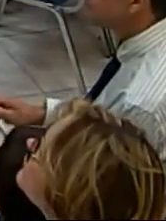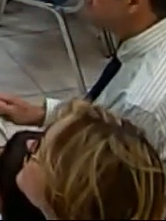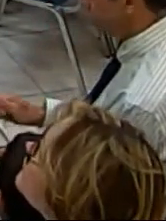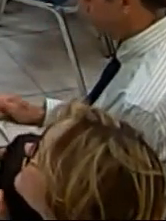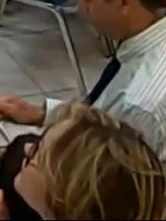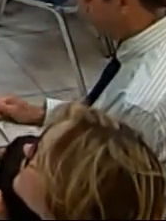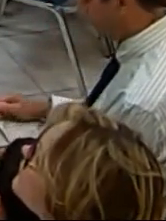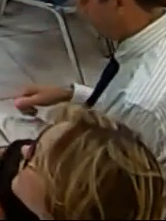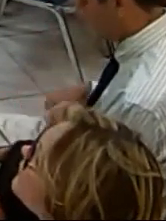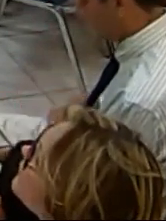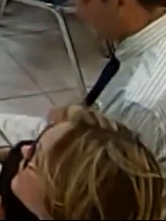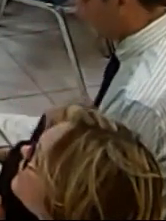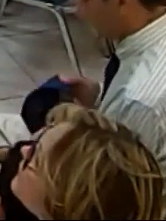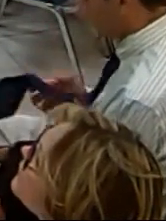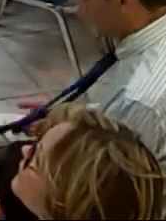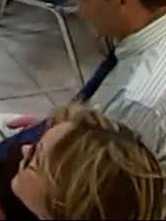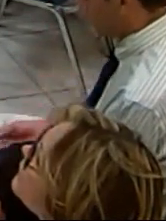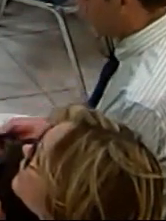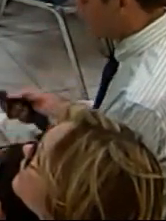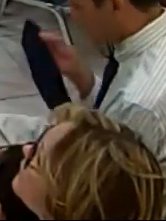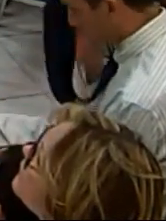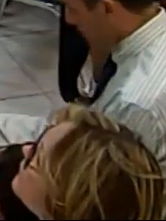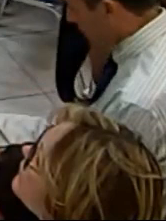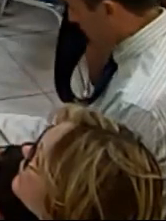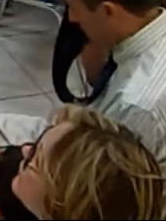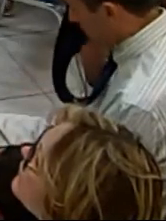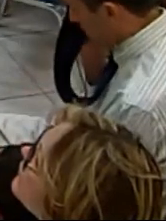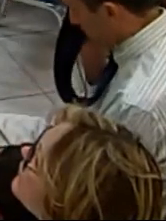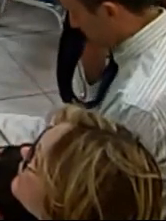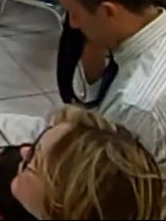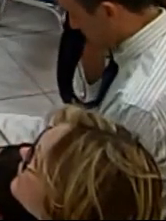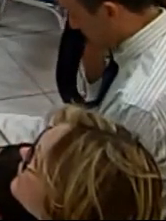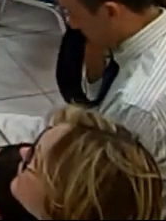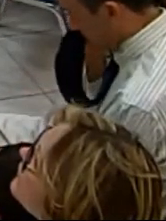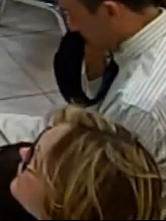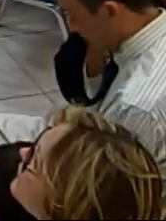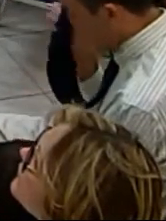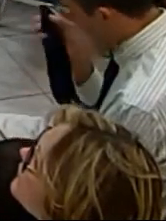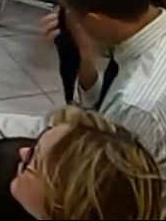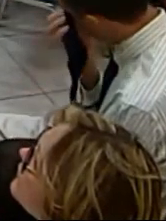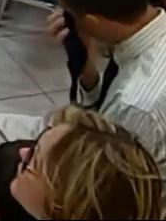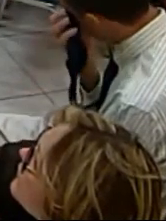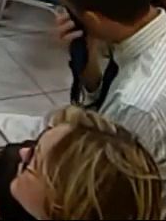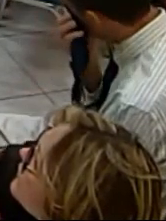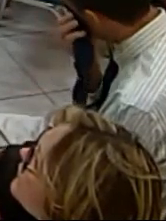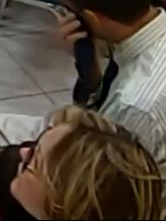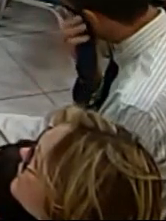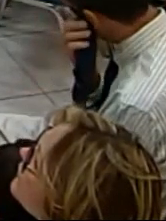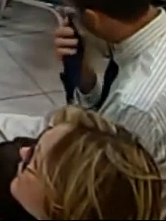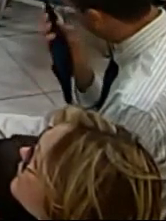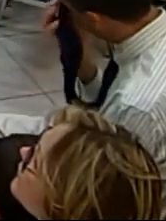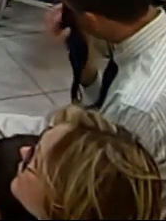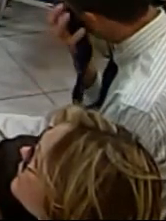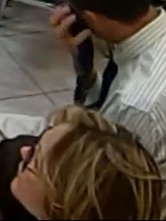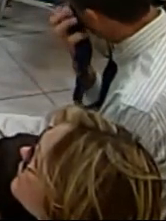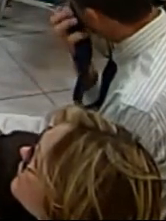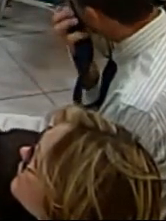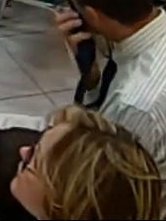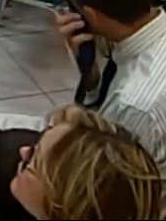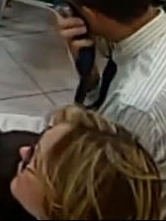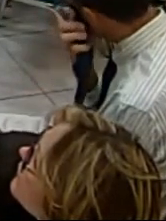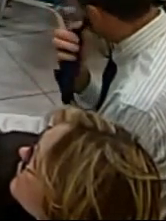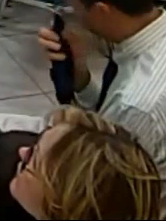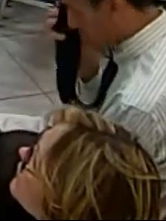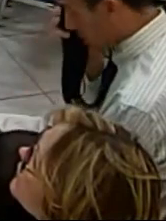just like lightning, and he gave you a little paper, and it said, I'll give